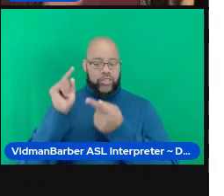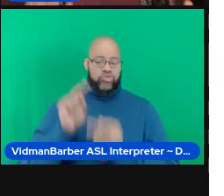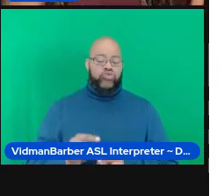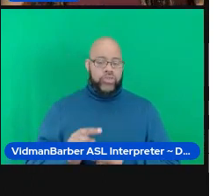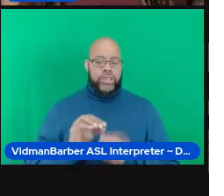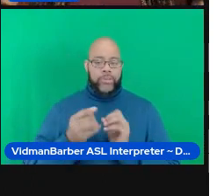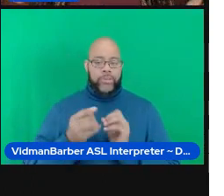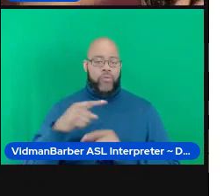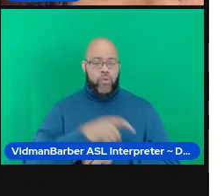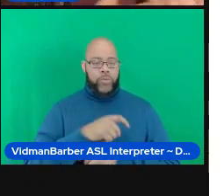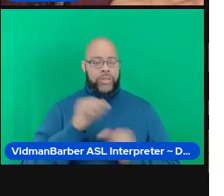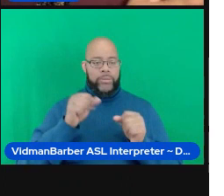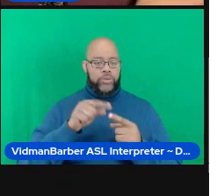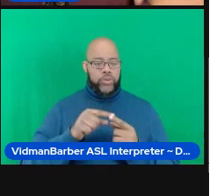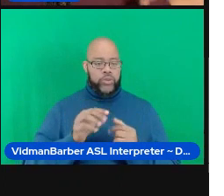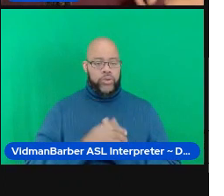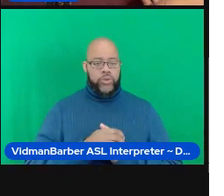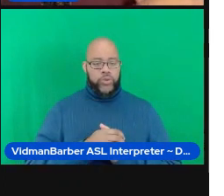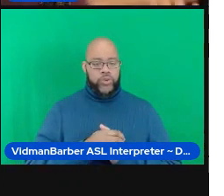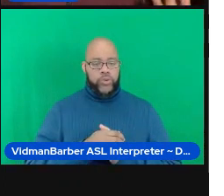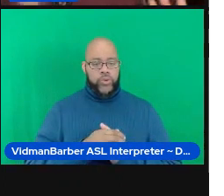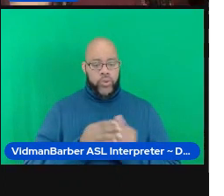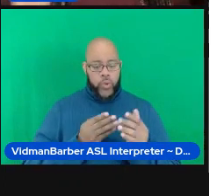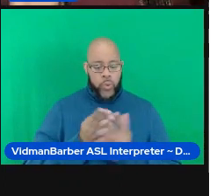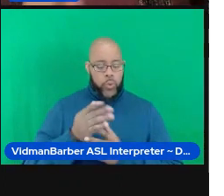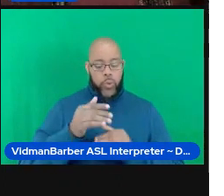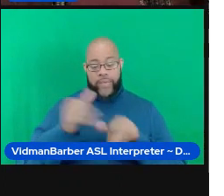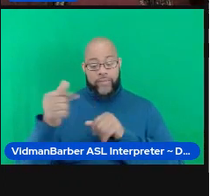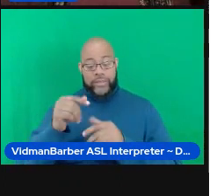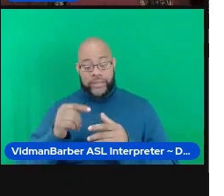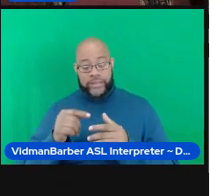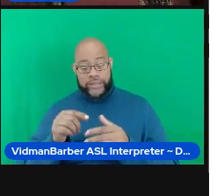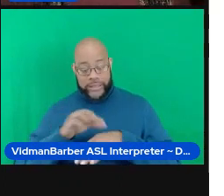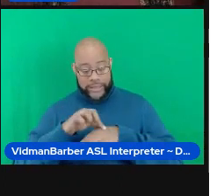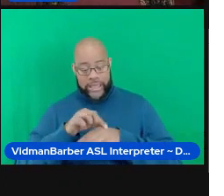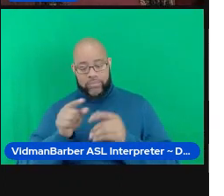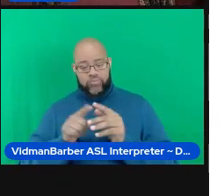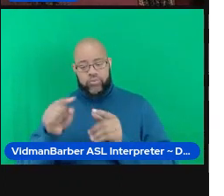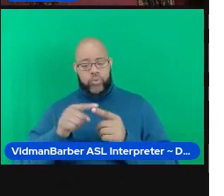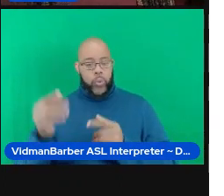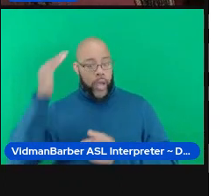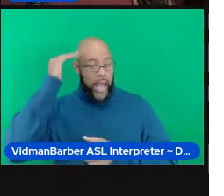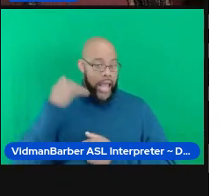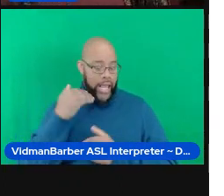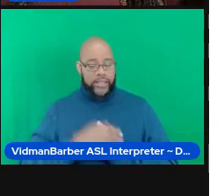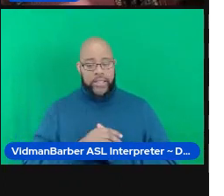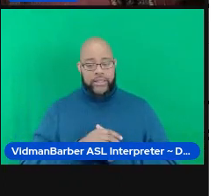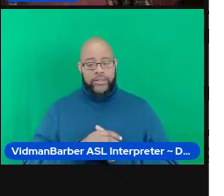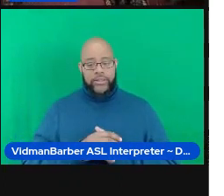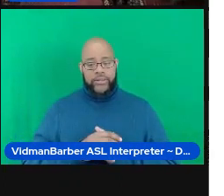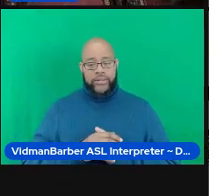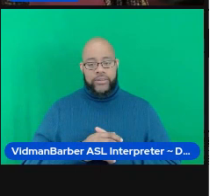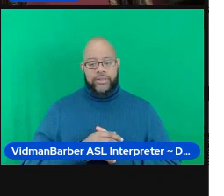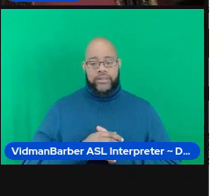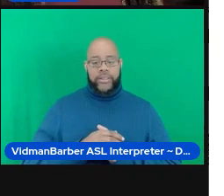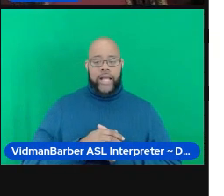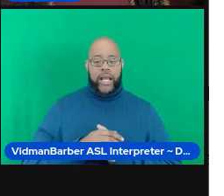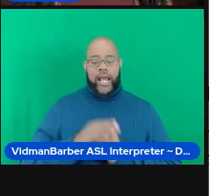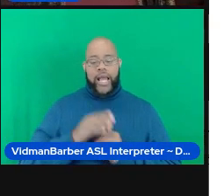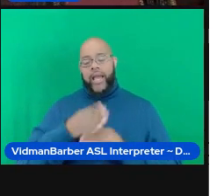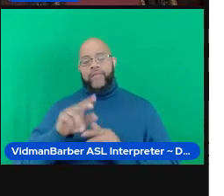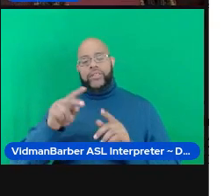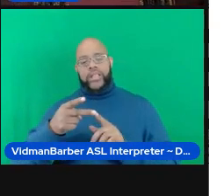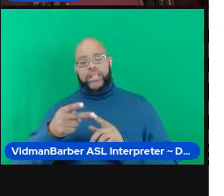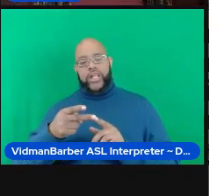of worms that are able to disseminate away from the skin and reach the head and a secondary as compared to the primary infection at 2 days post-primary or 2